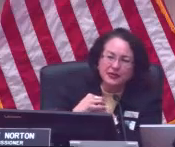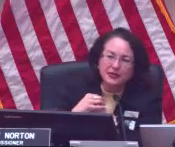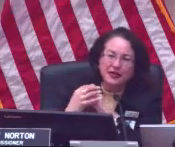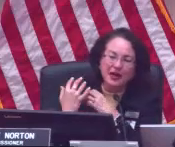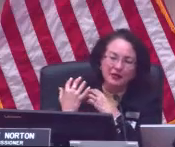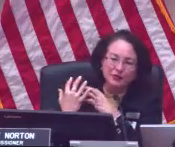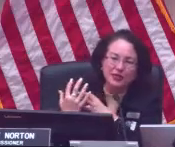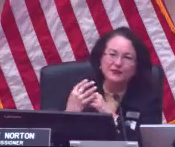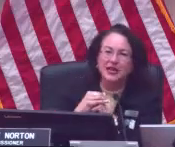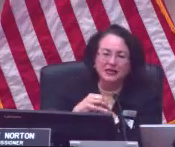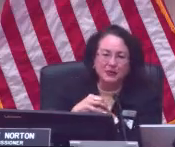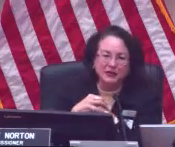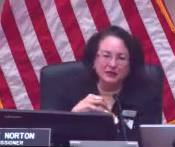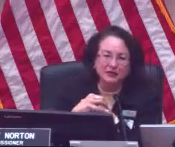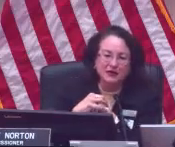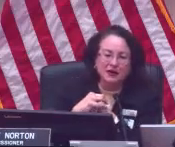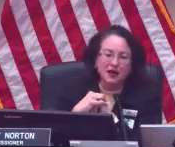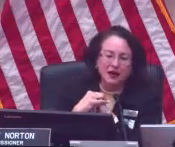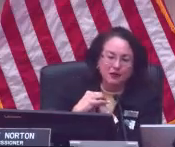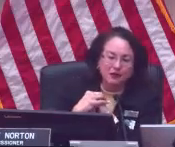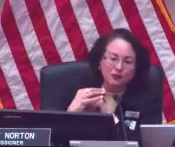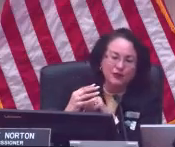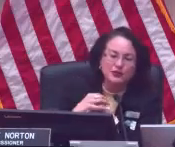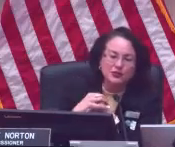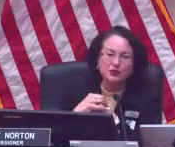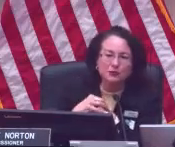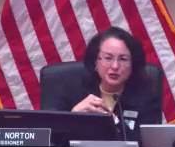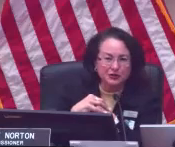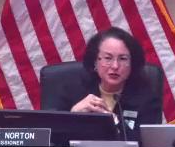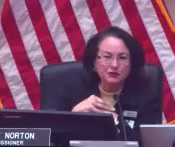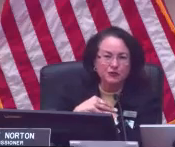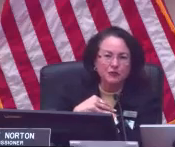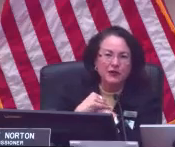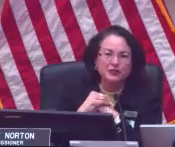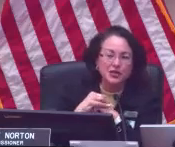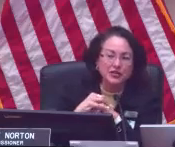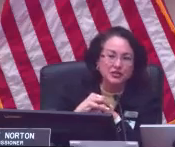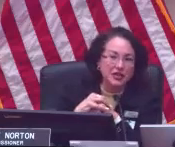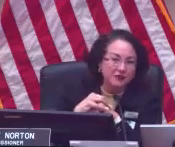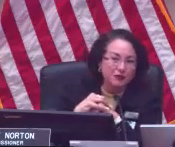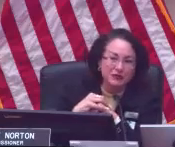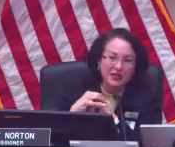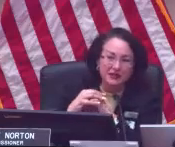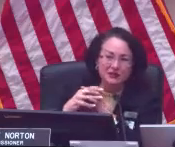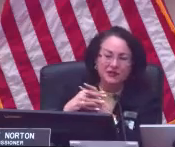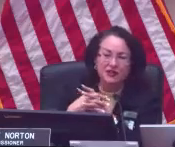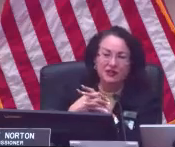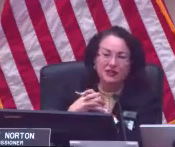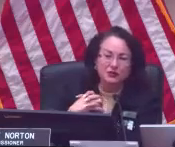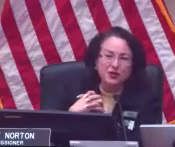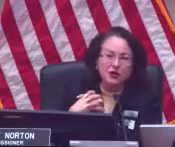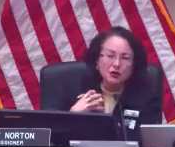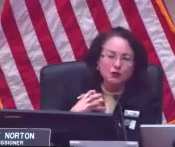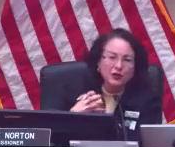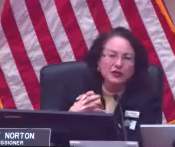that need to be done, and how those safety aspects and moving to zero emission would make a change in everyone's lives. I think